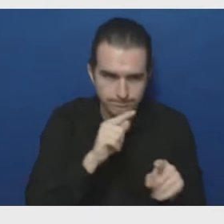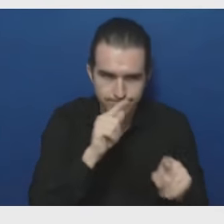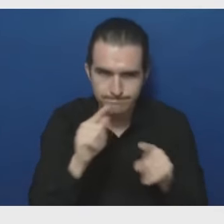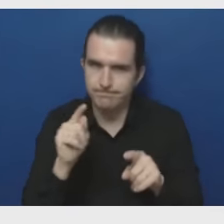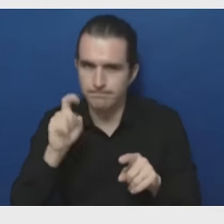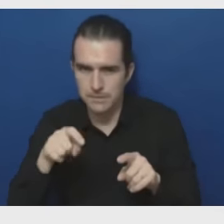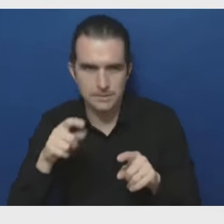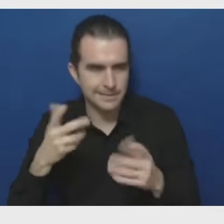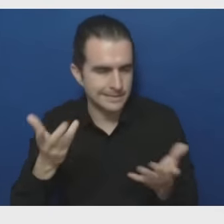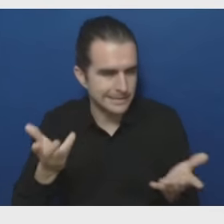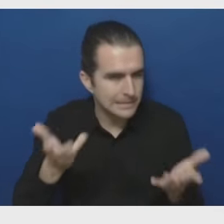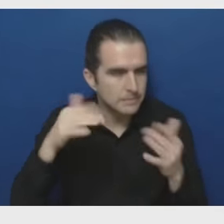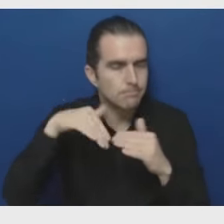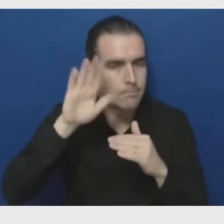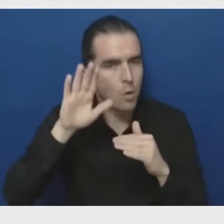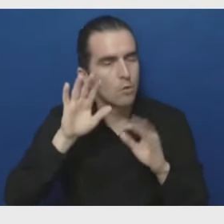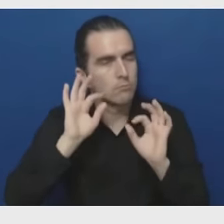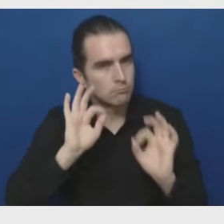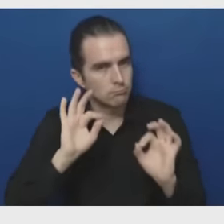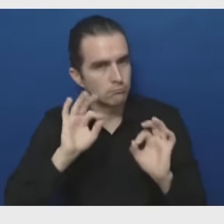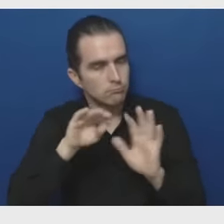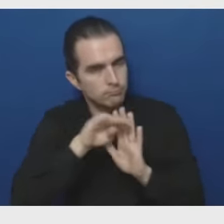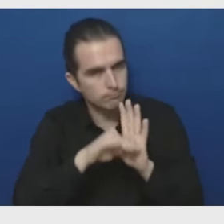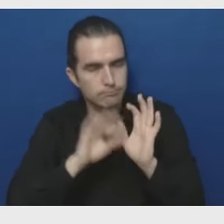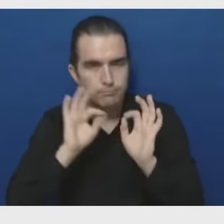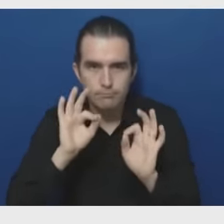the geopolitics are very real.